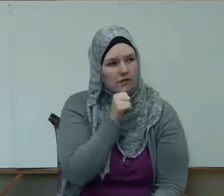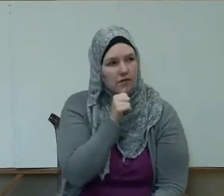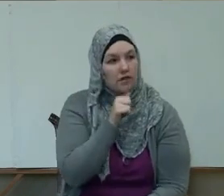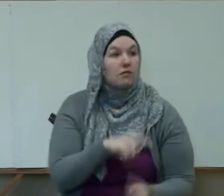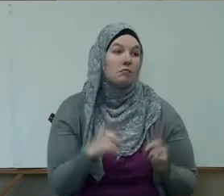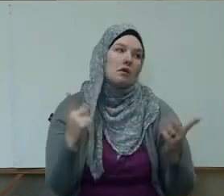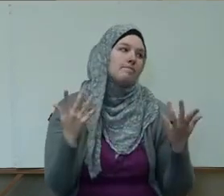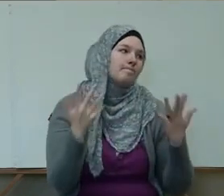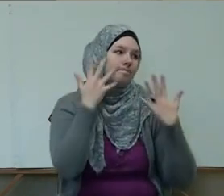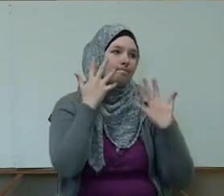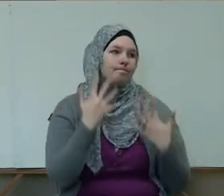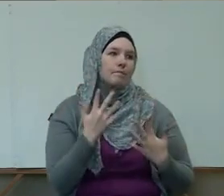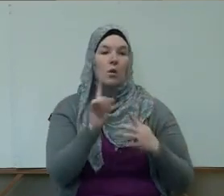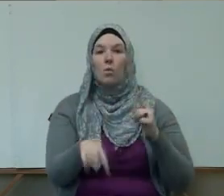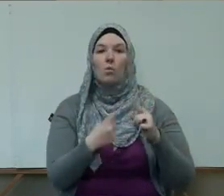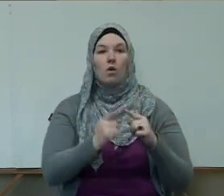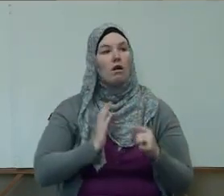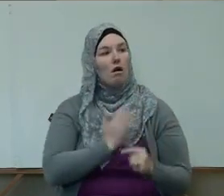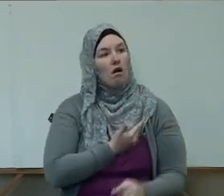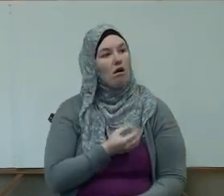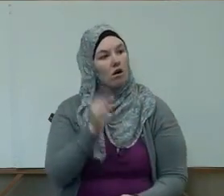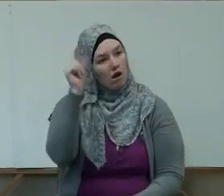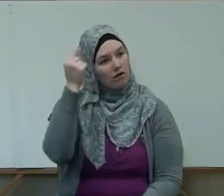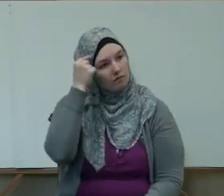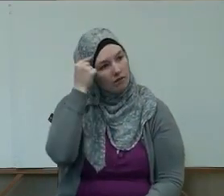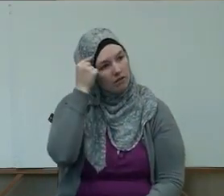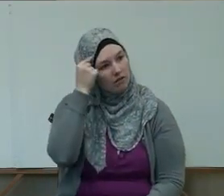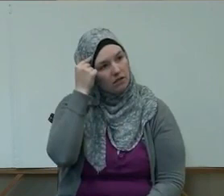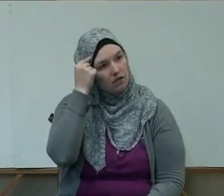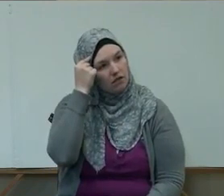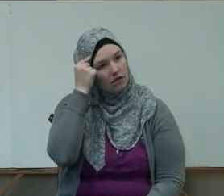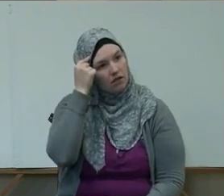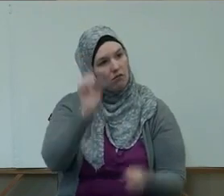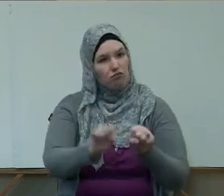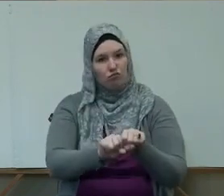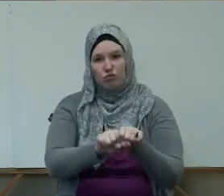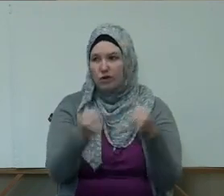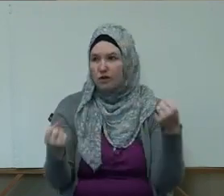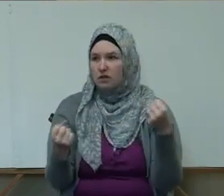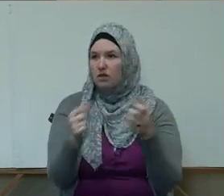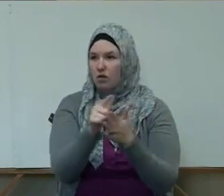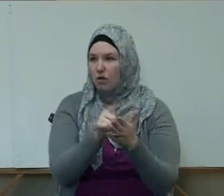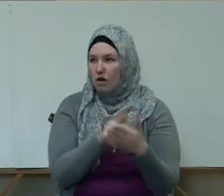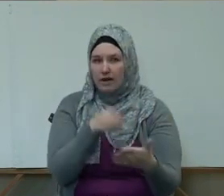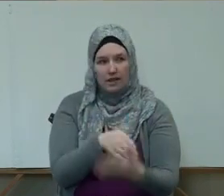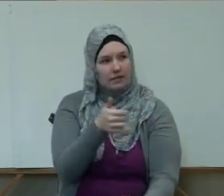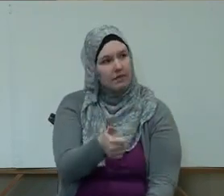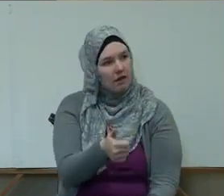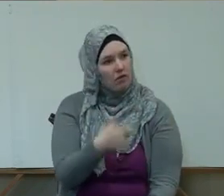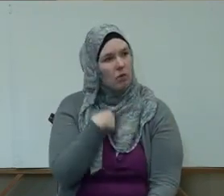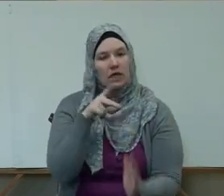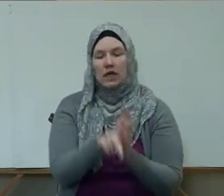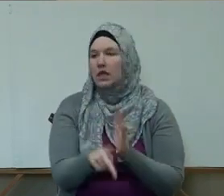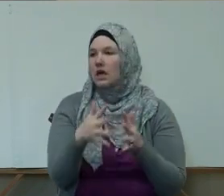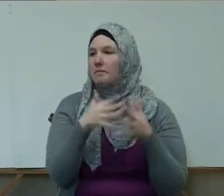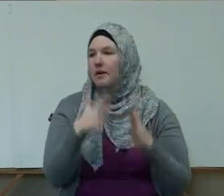But unfortunately, when our own government violates all of the above, we are killing